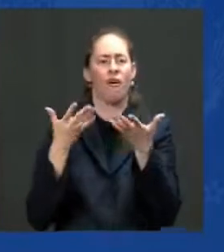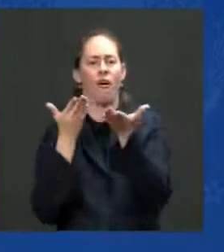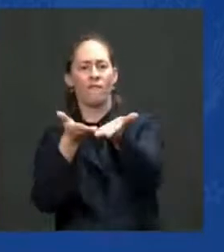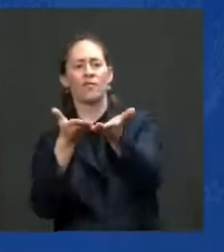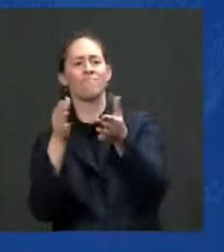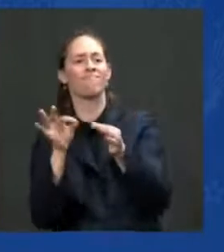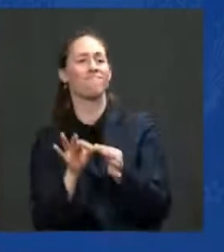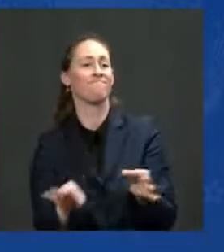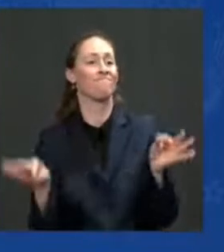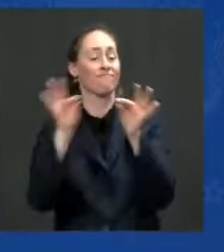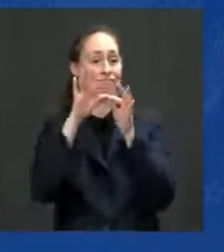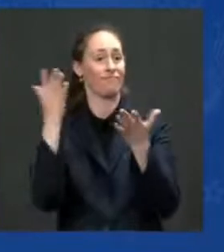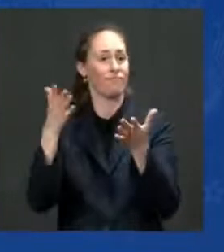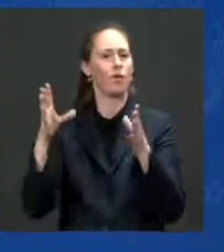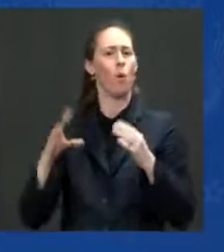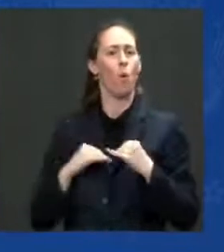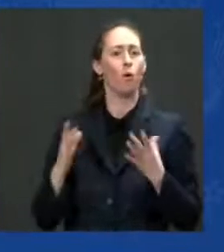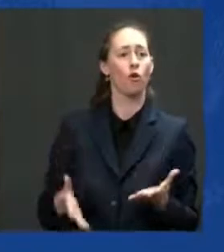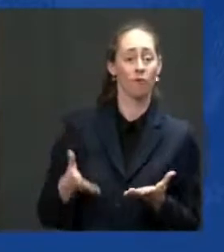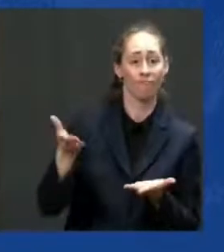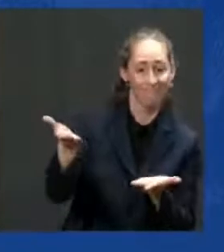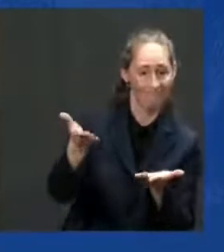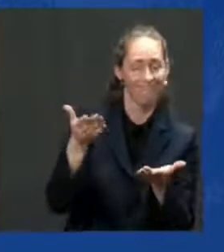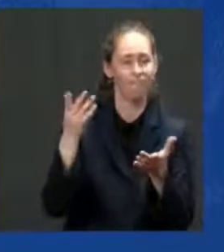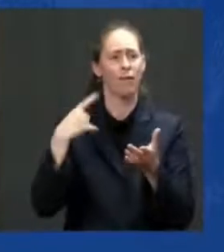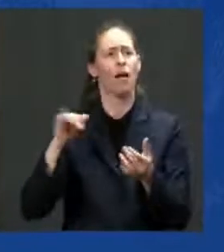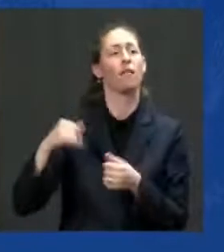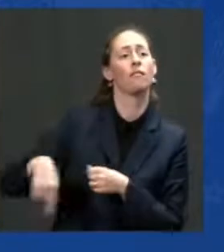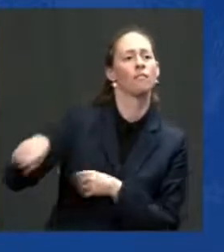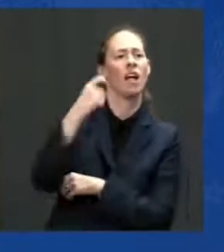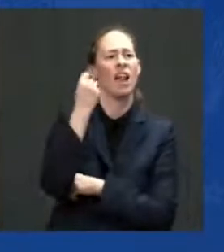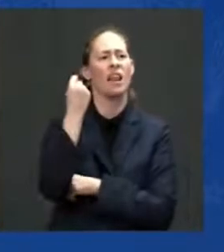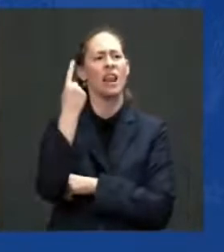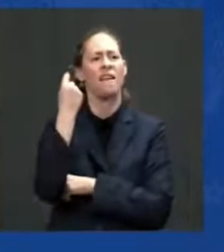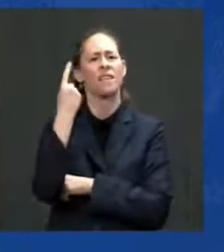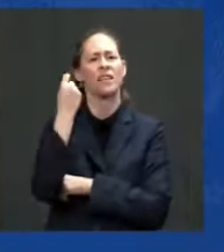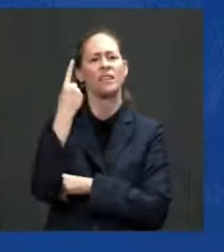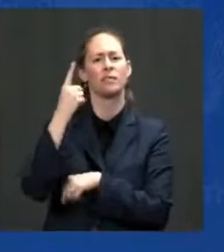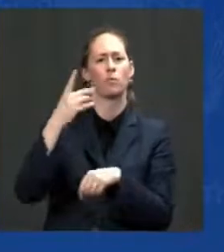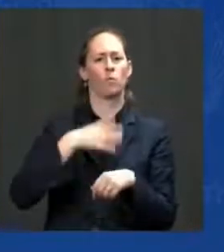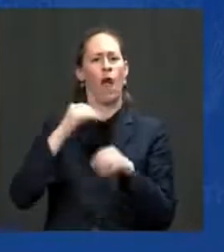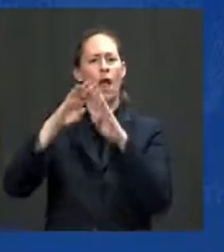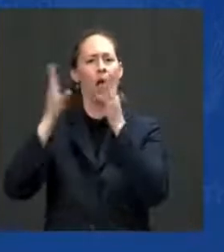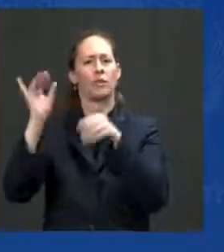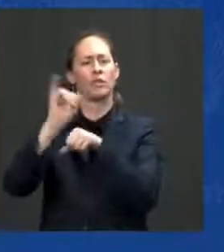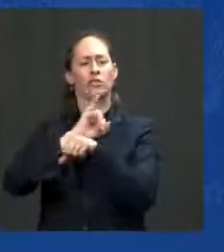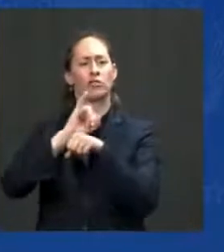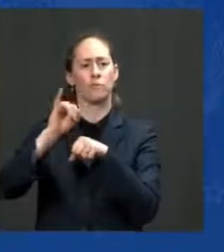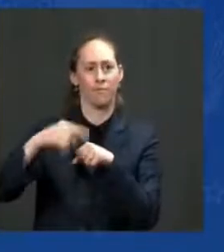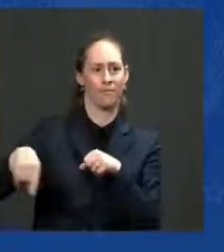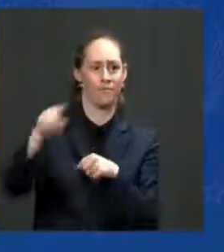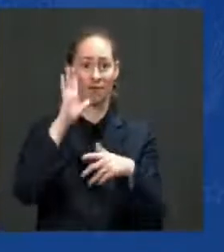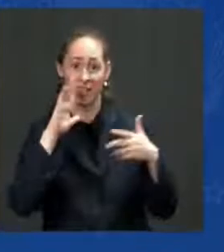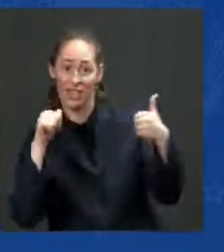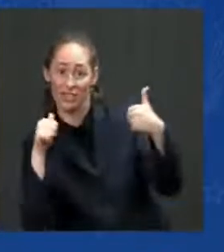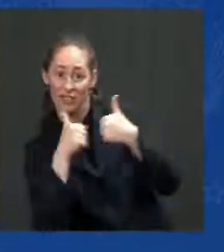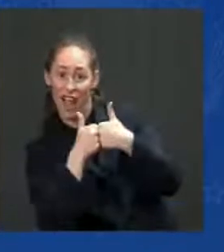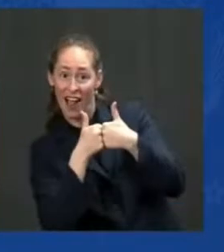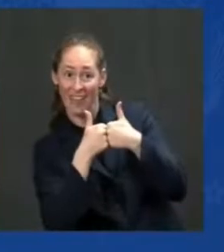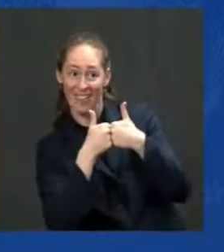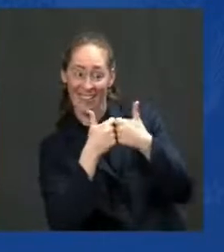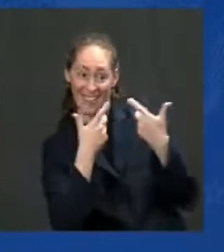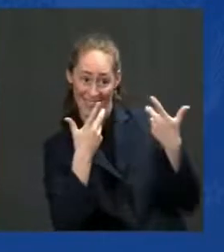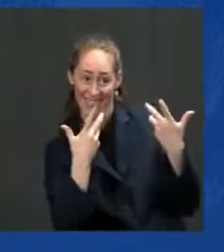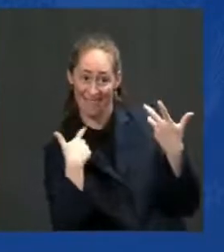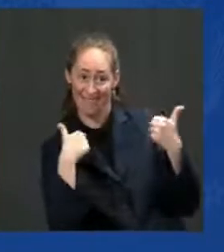challenge 11 of us, 11 White House interns to a game of football here on the lawn, and we intend to run it up on you guys,